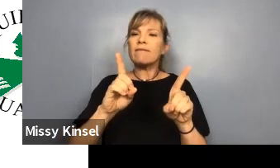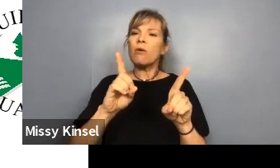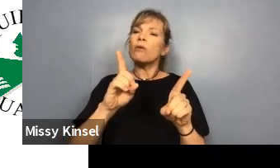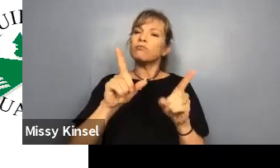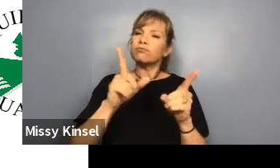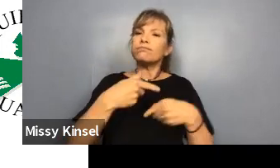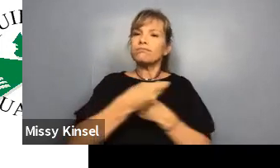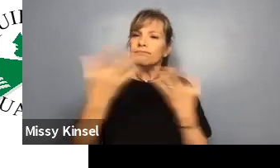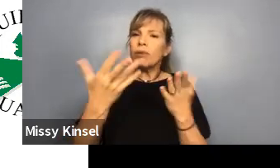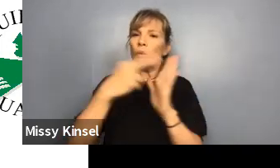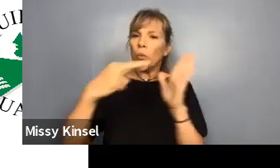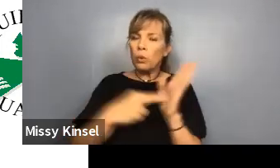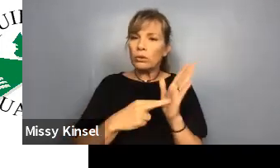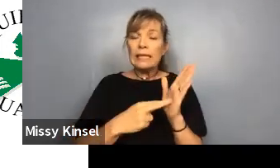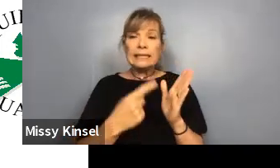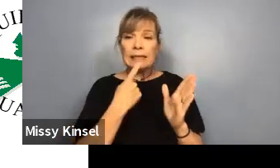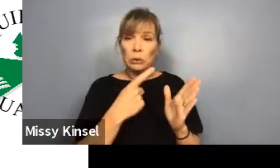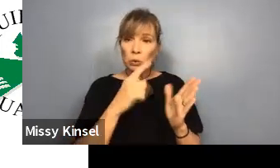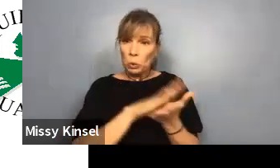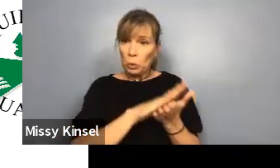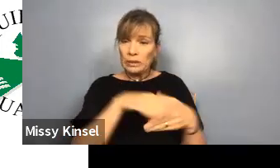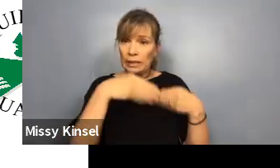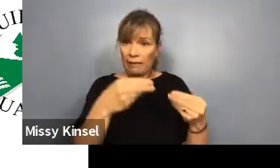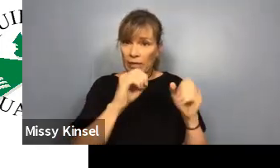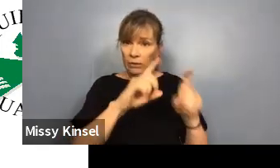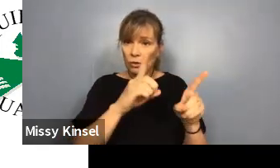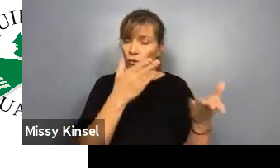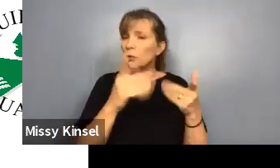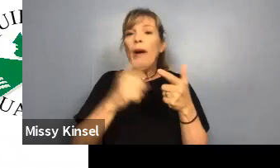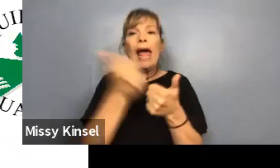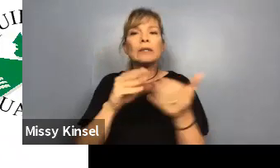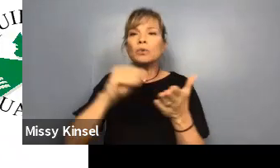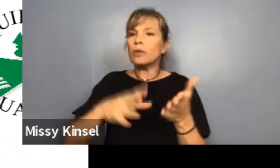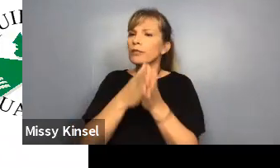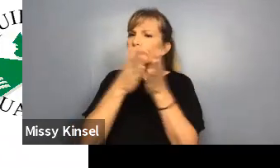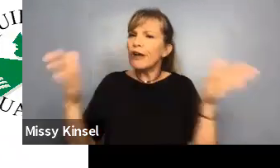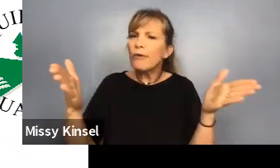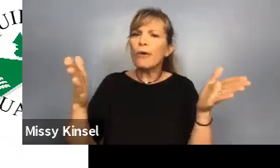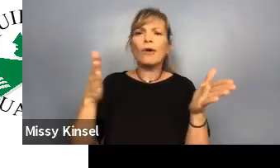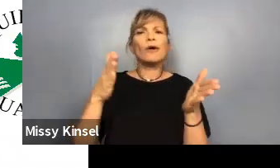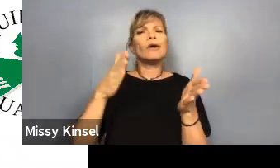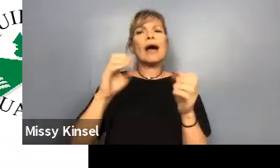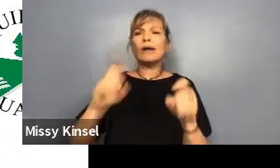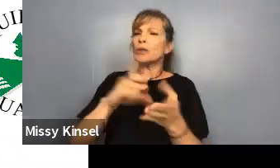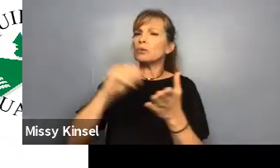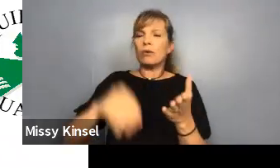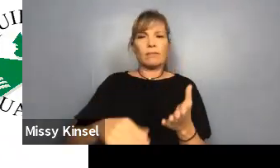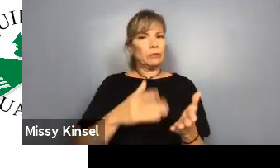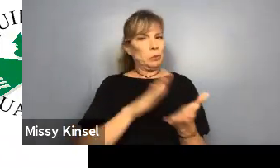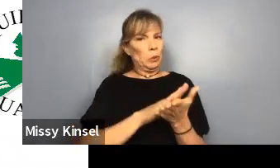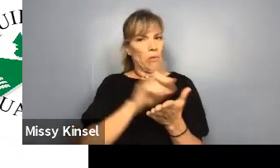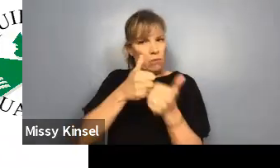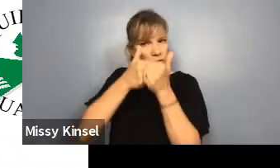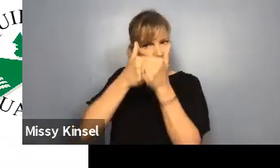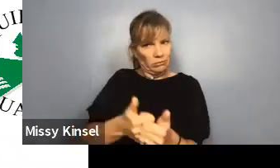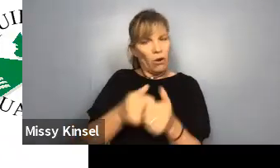saying that if schools are providing education services to any of the students, general education students, they have to also